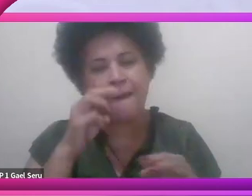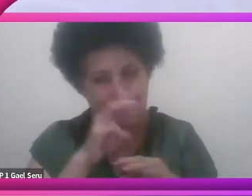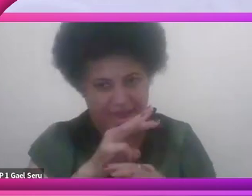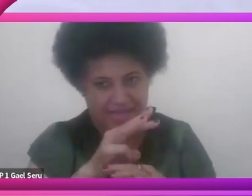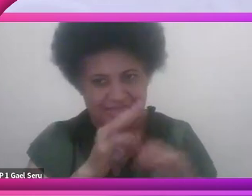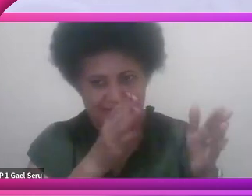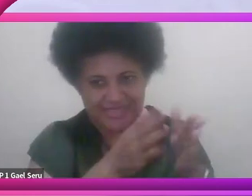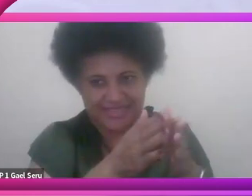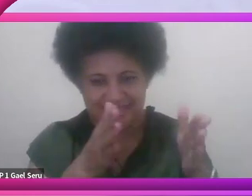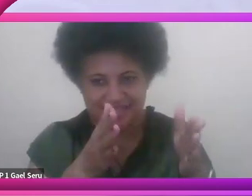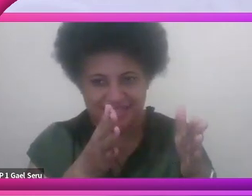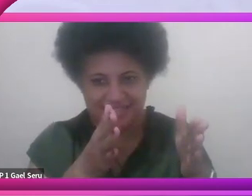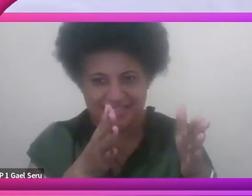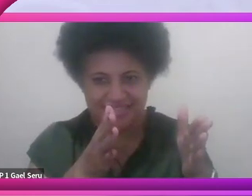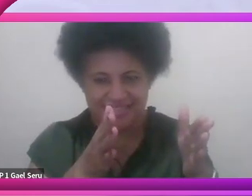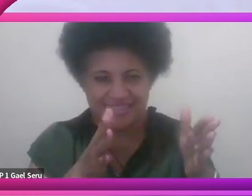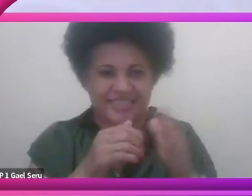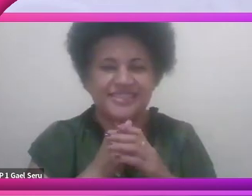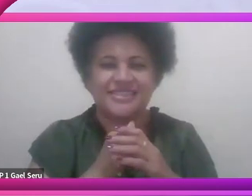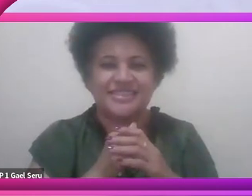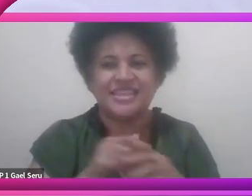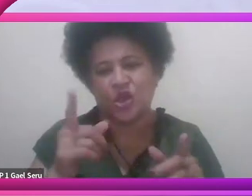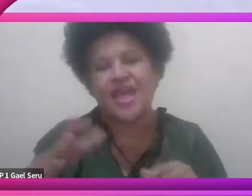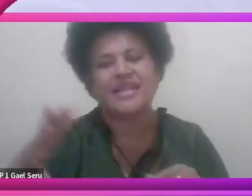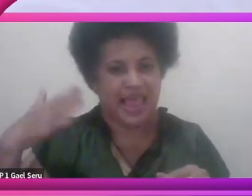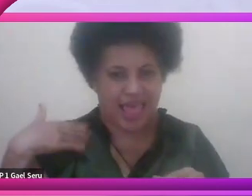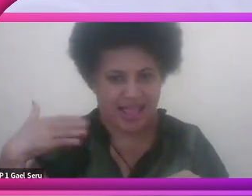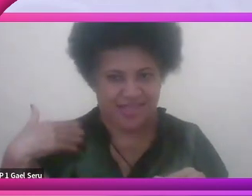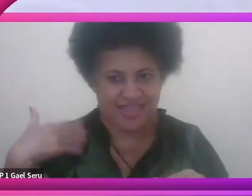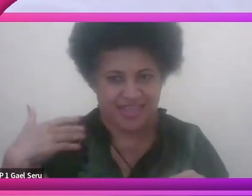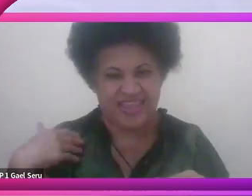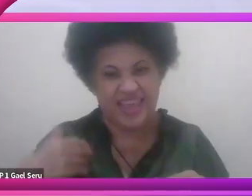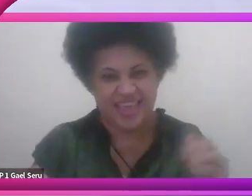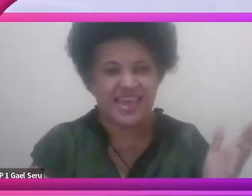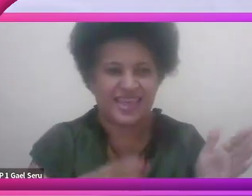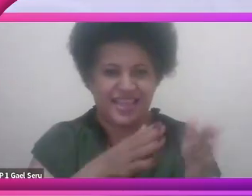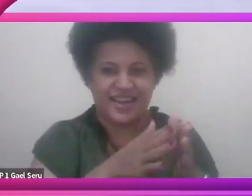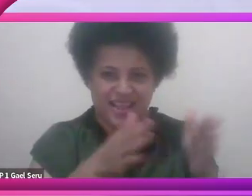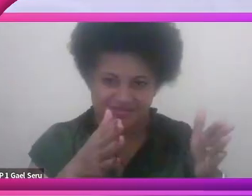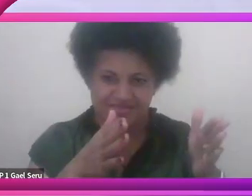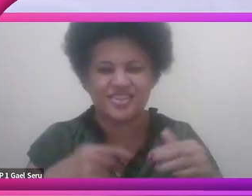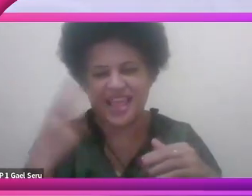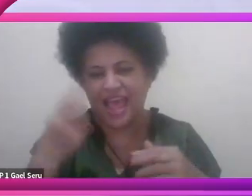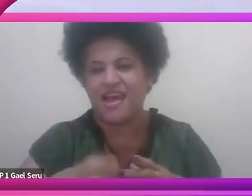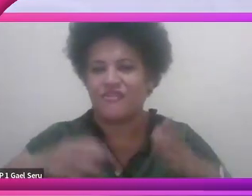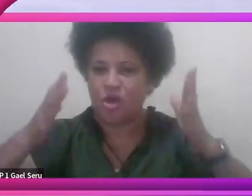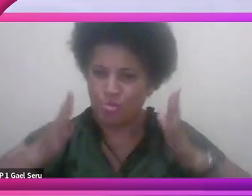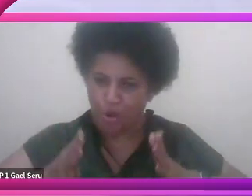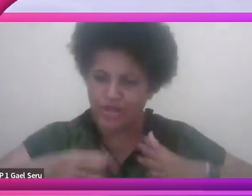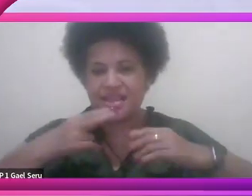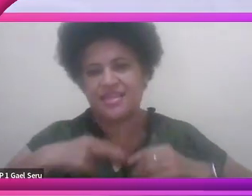you consider as a interval, the healthy interval that allow a woman have a body,